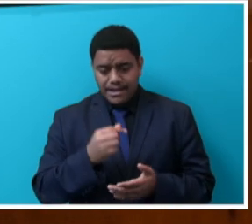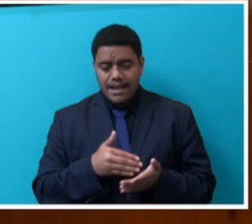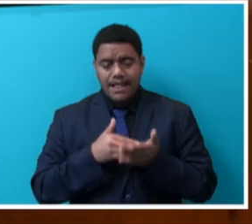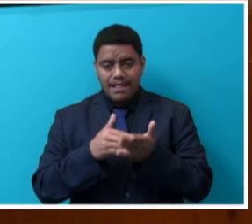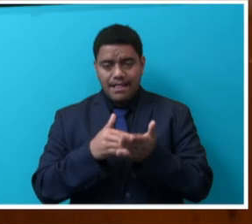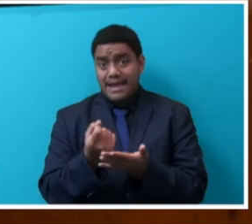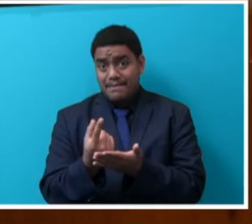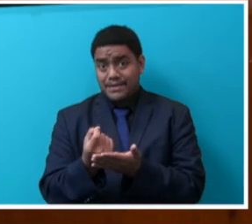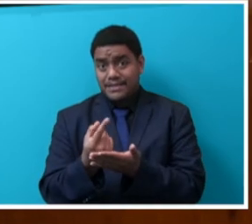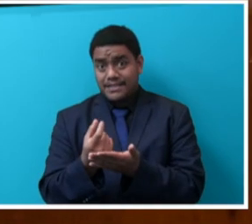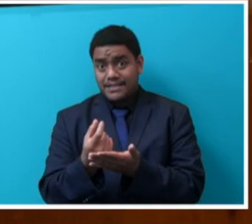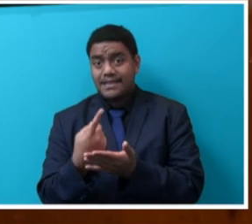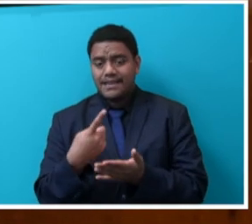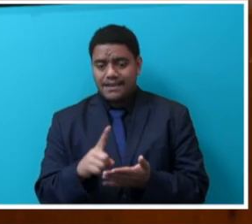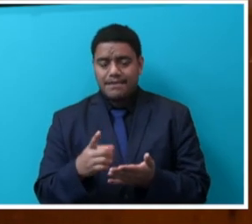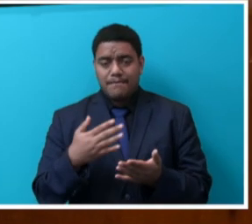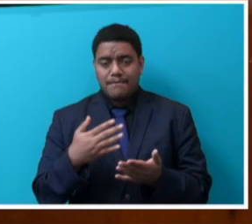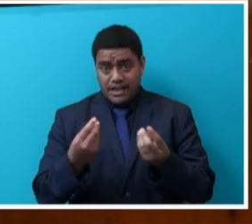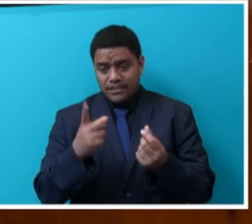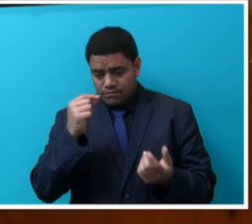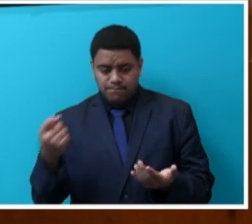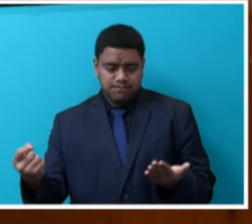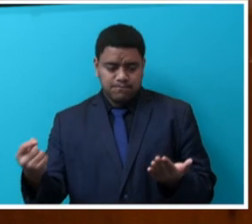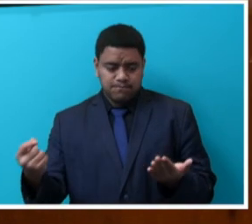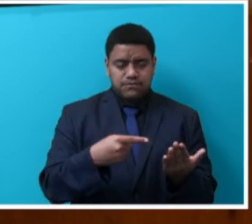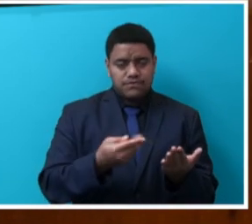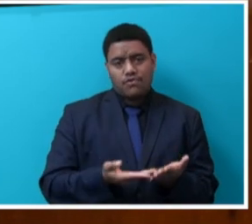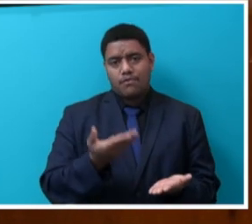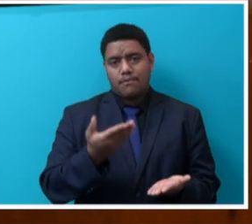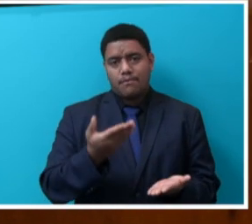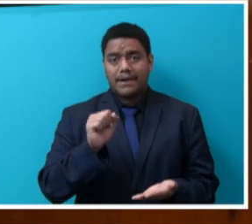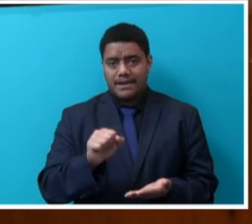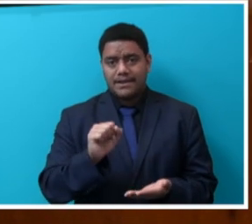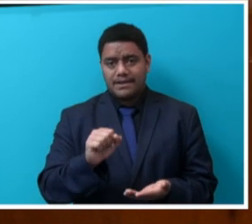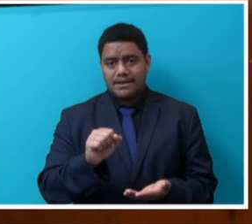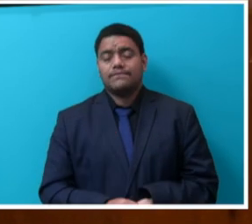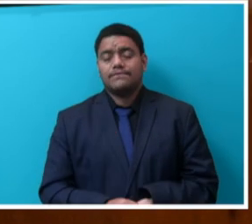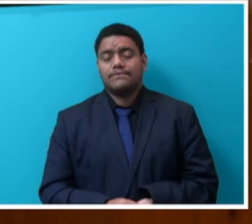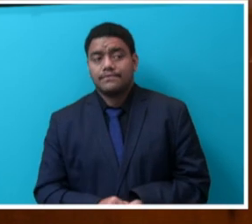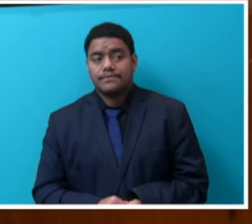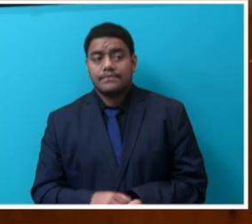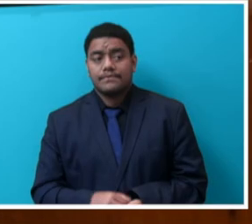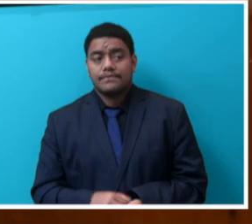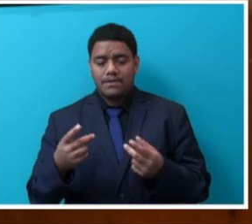M-Paisa and MyCash. Integration is in progress, awaiting commercial decisions with